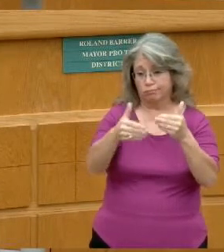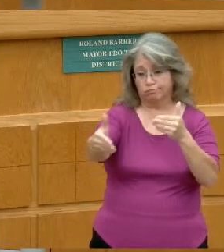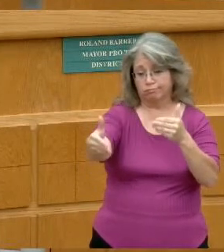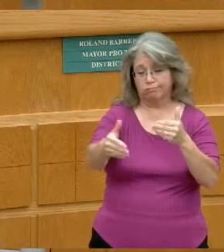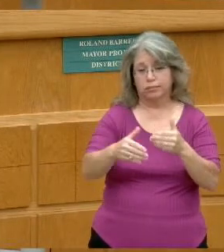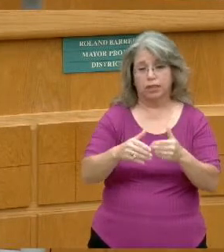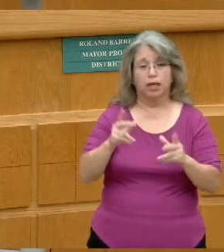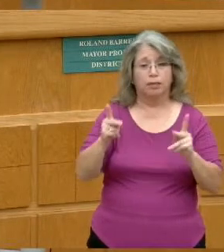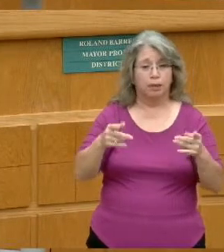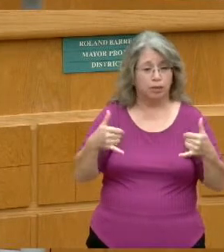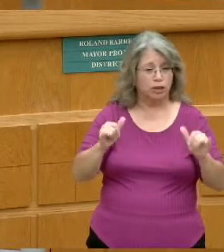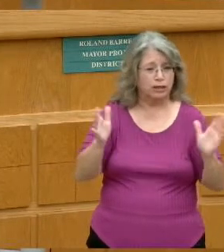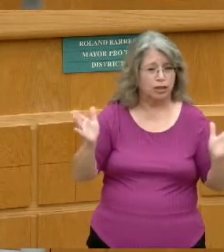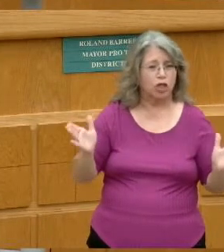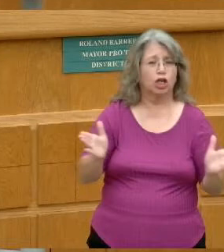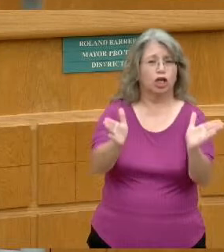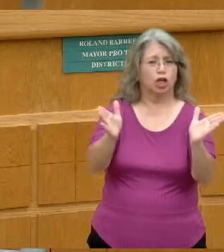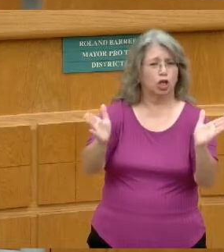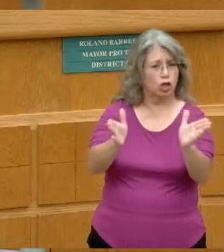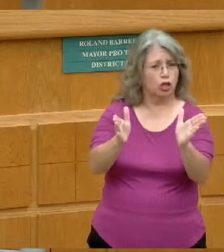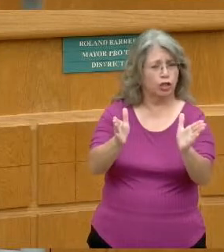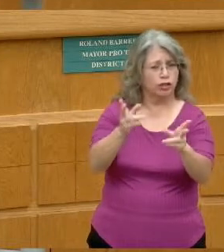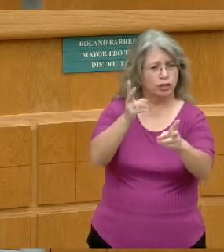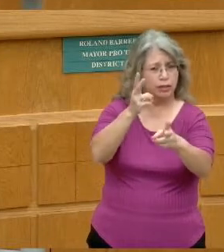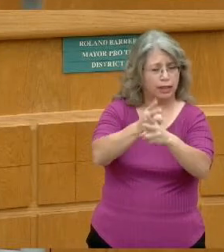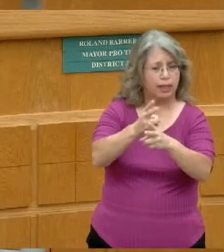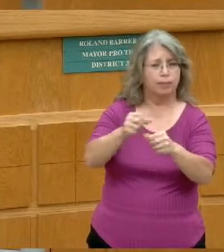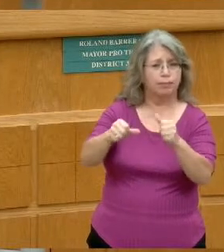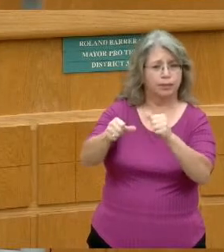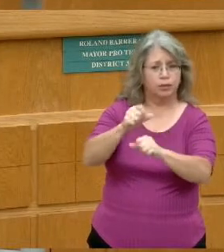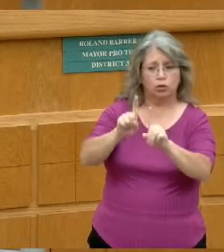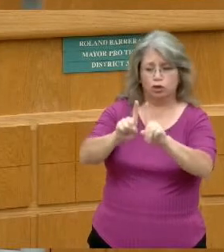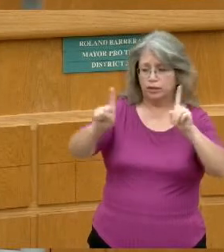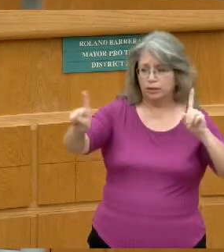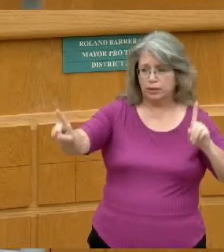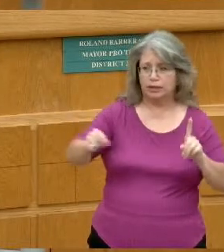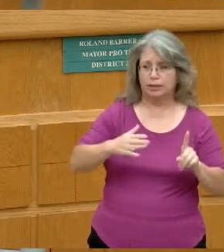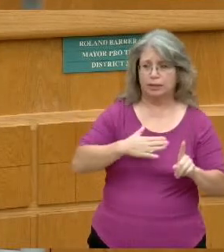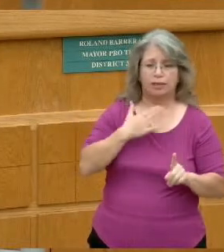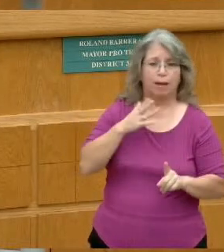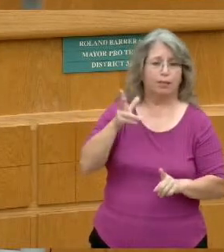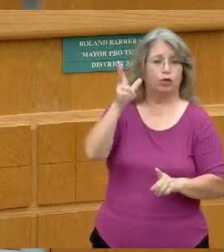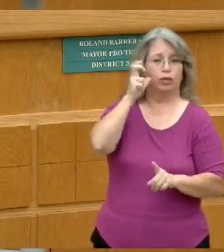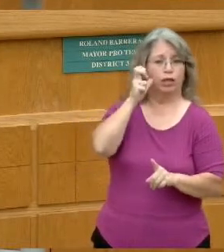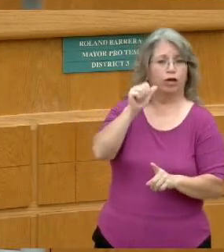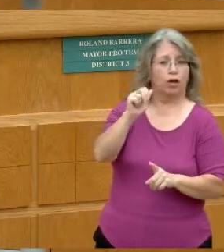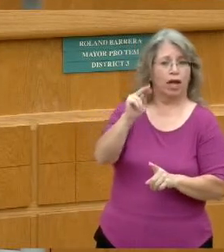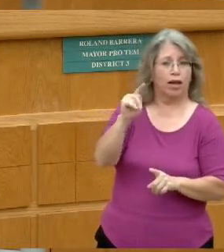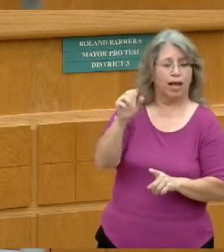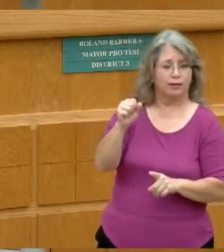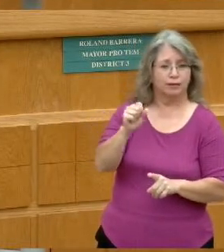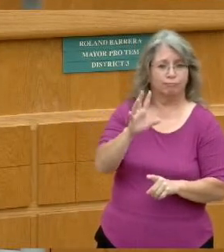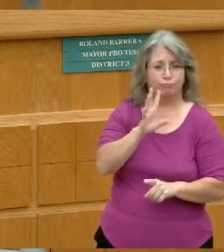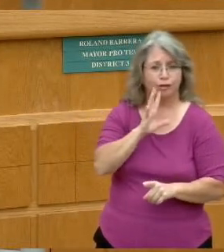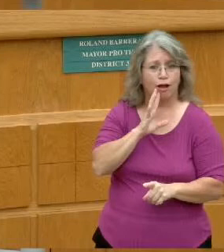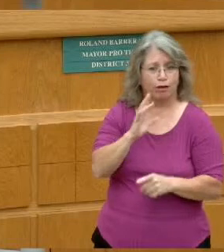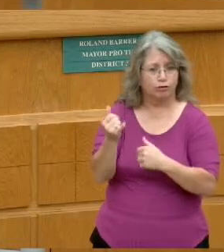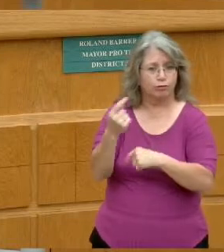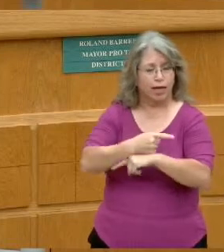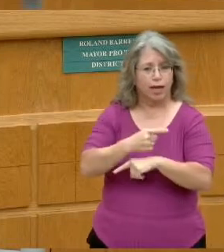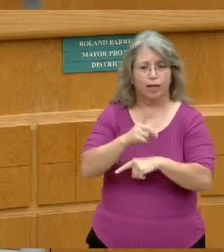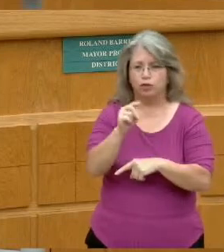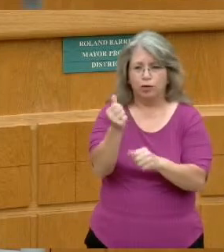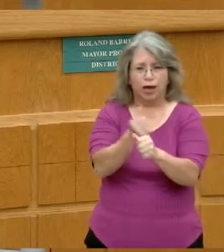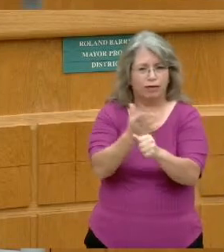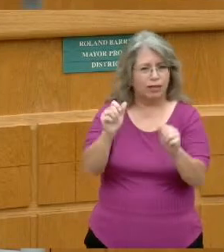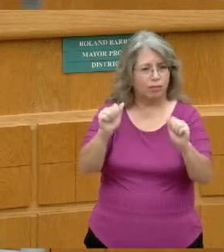social distance. I was very pleased with Annette's talk today about the importance of doing everything you can to prevent the